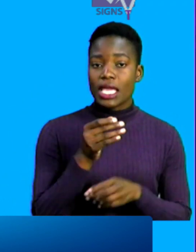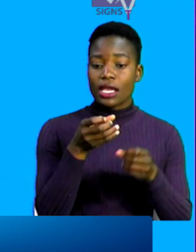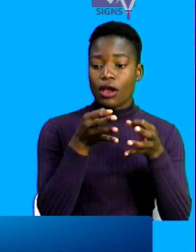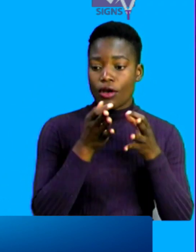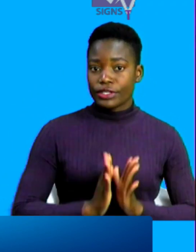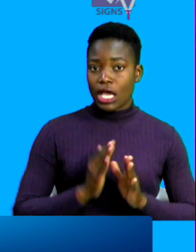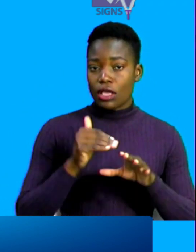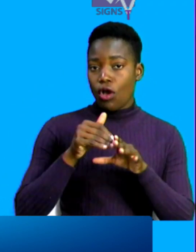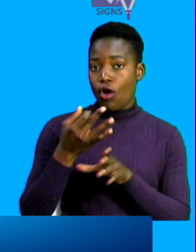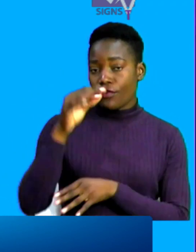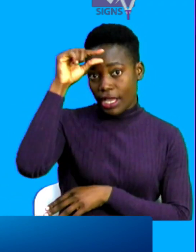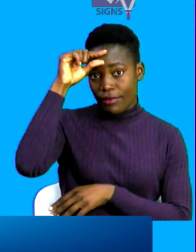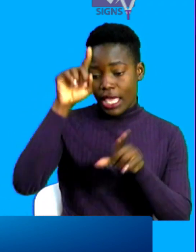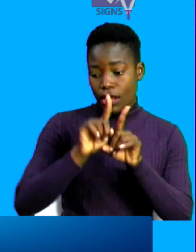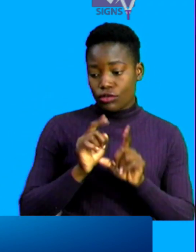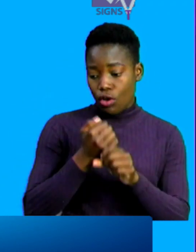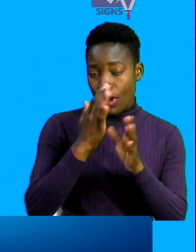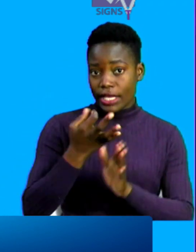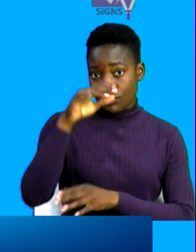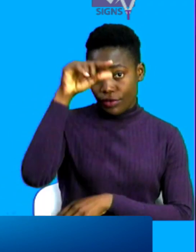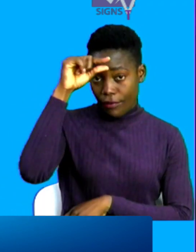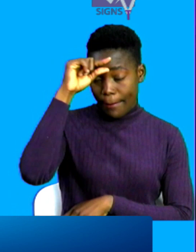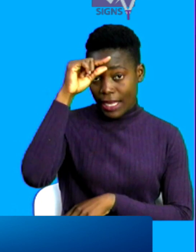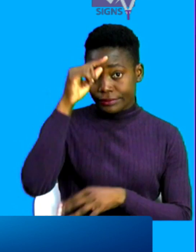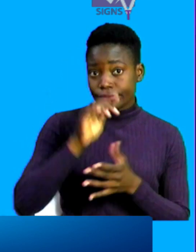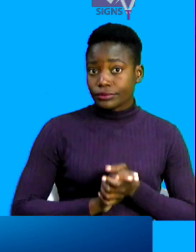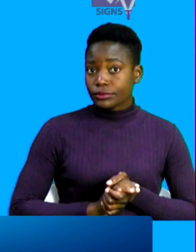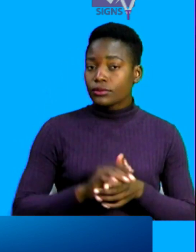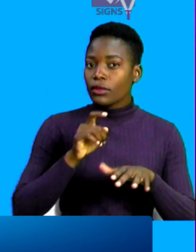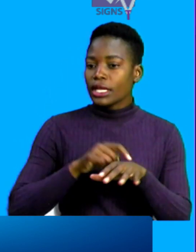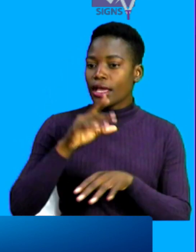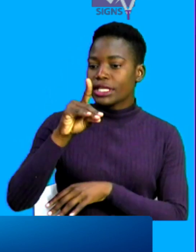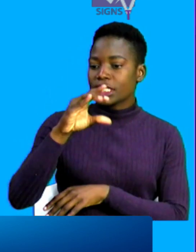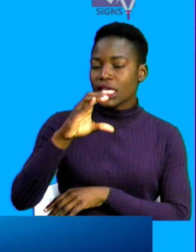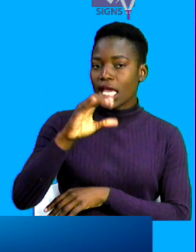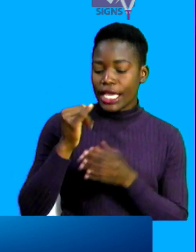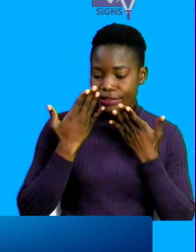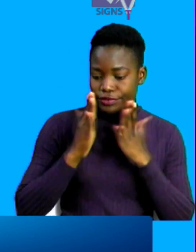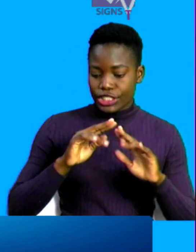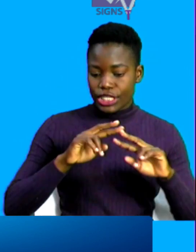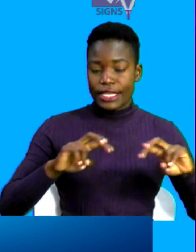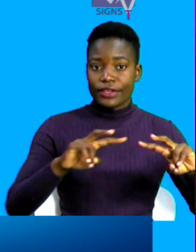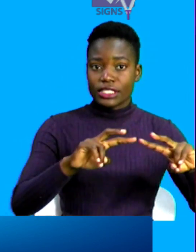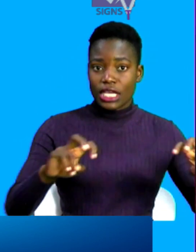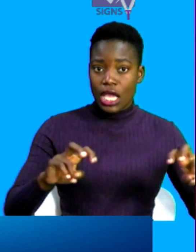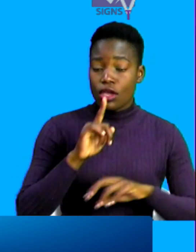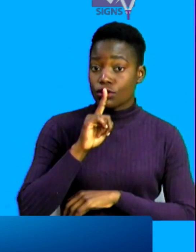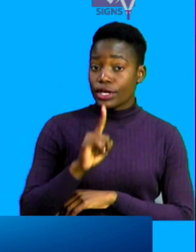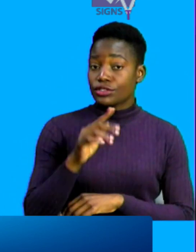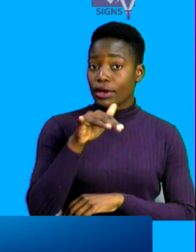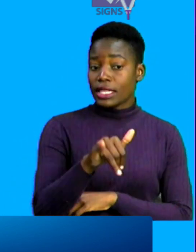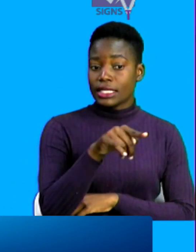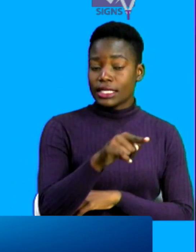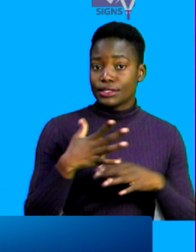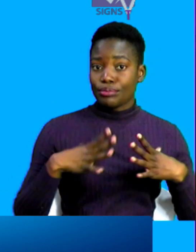of government and workers of government, and as the DCI is concluding investigations, to make sure that these